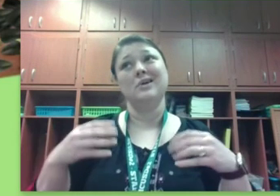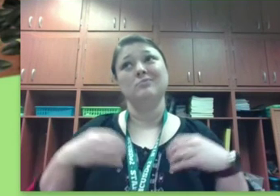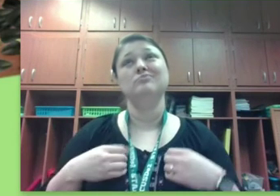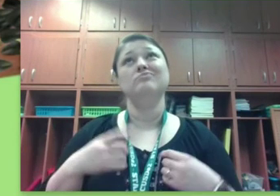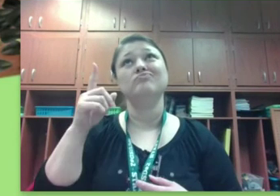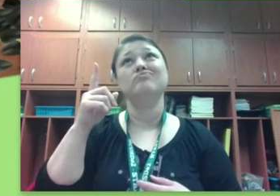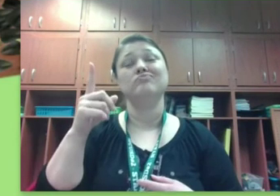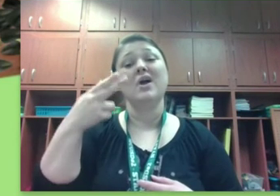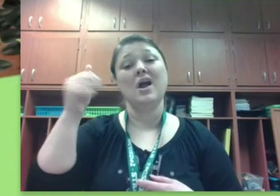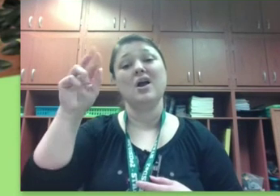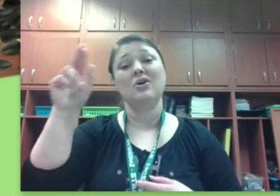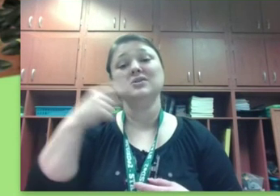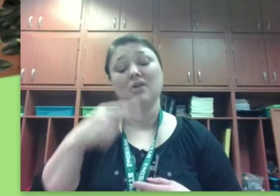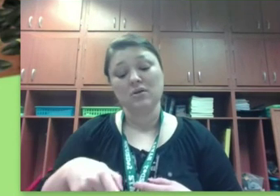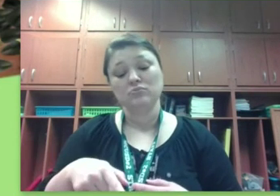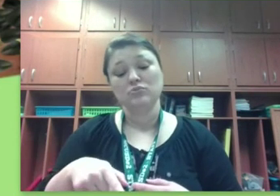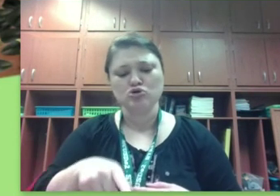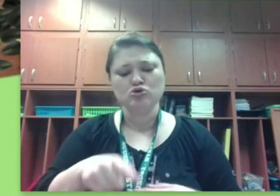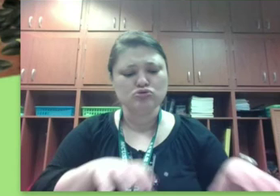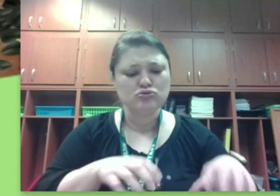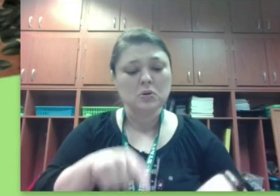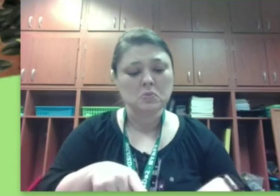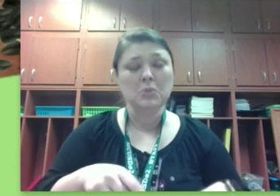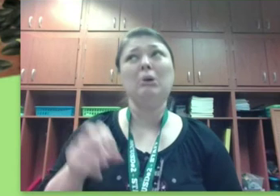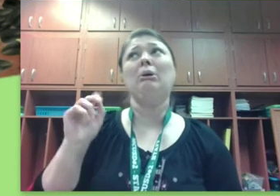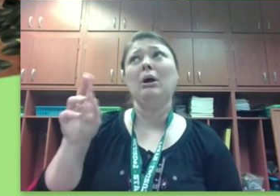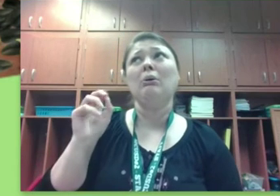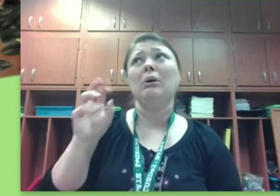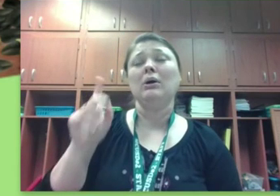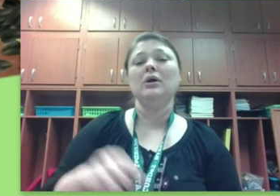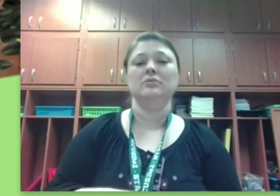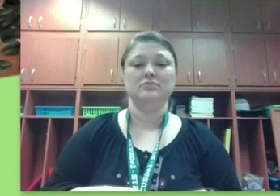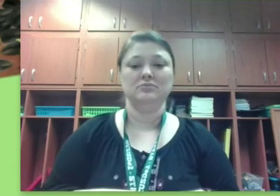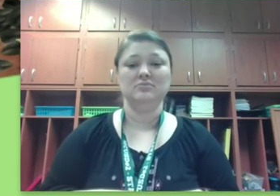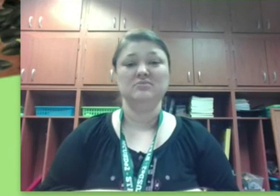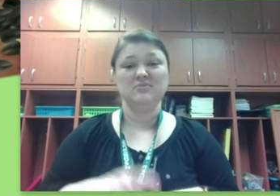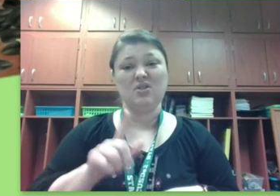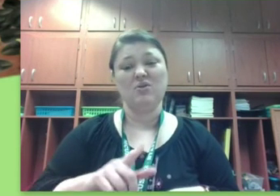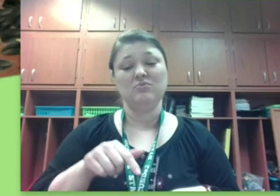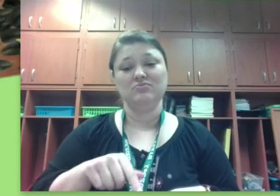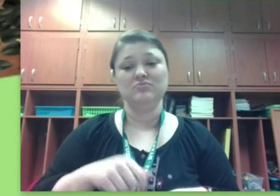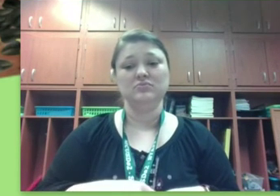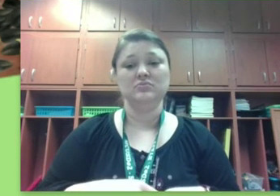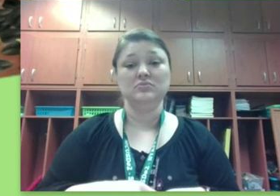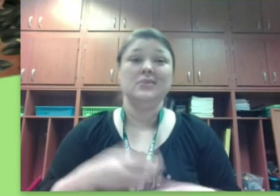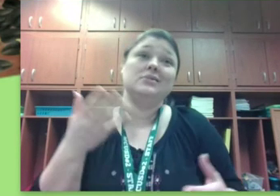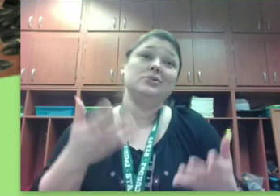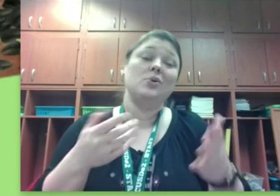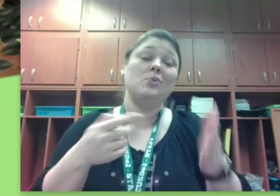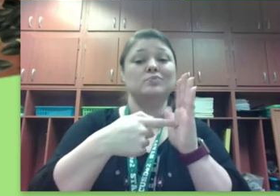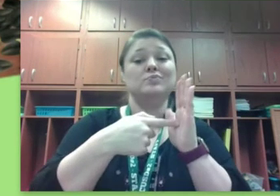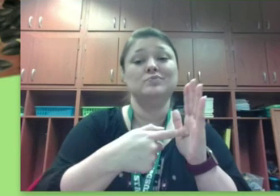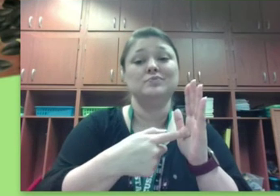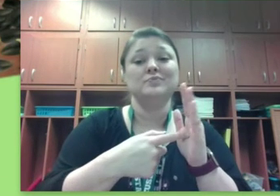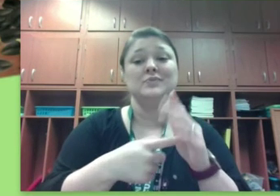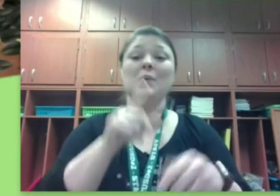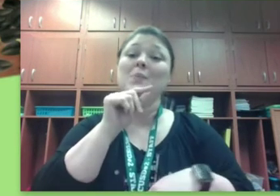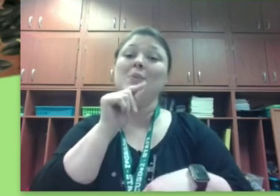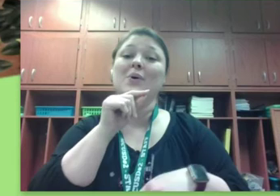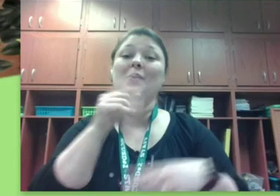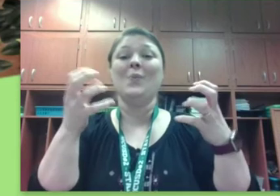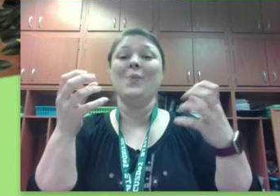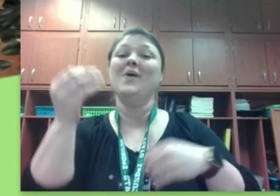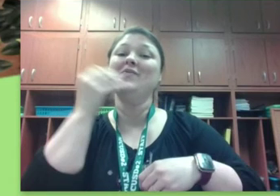Imagine this. It's another day at the feeders. This little chickadee goes in to get some food,